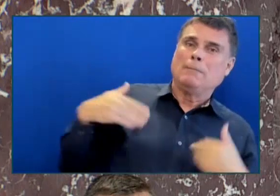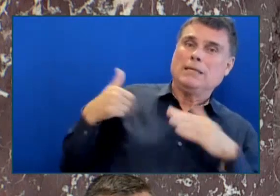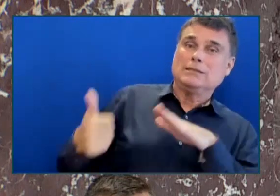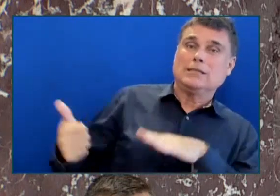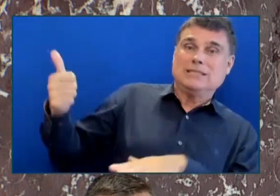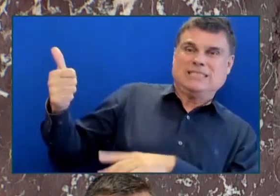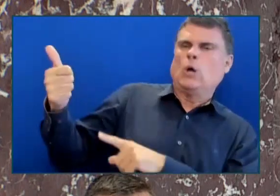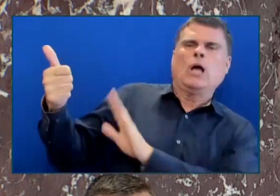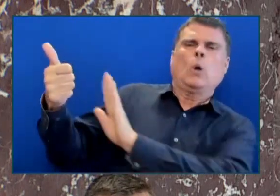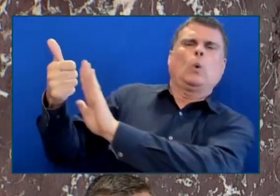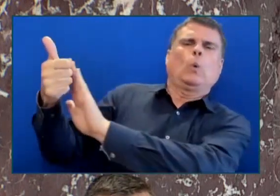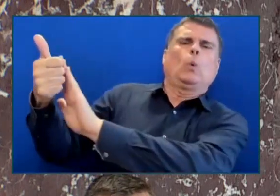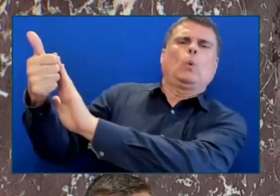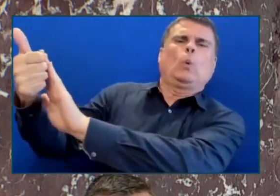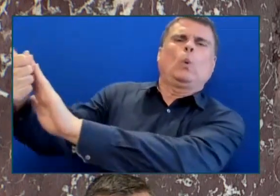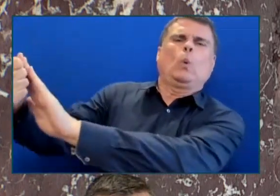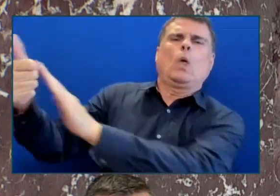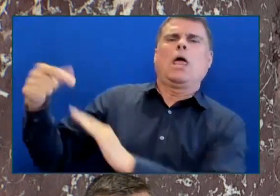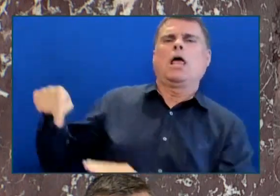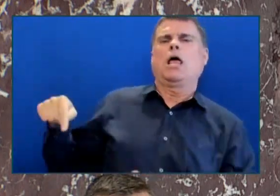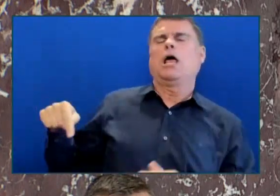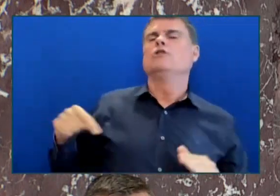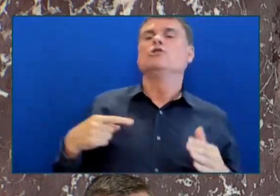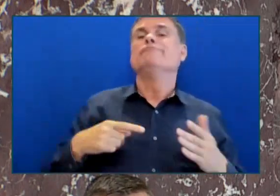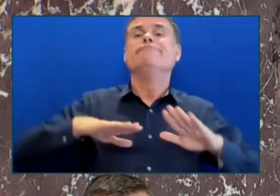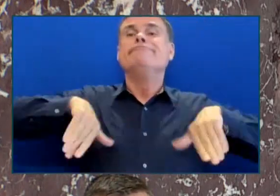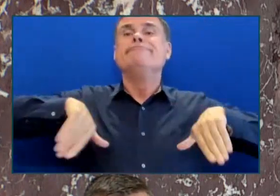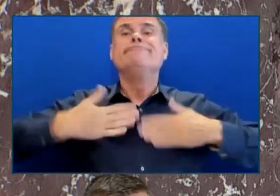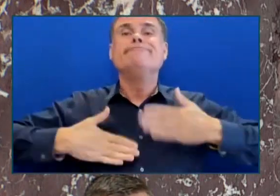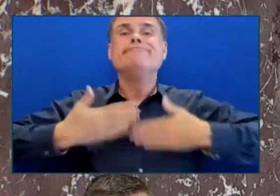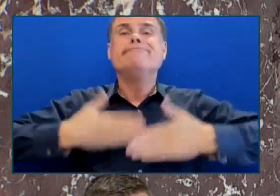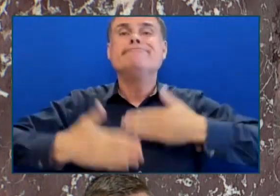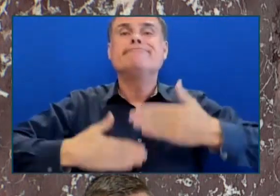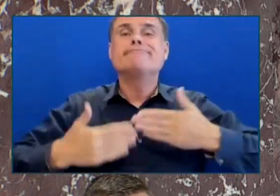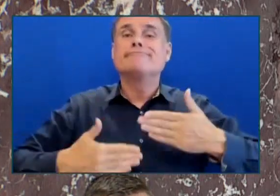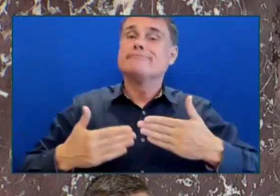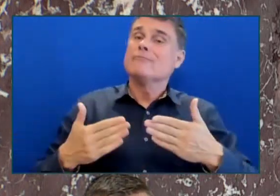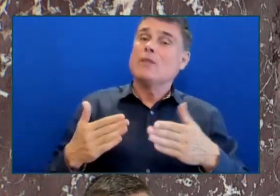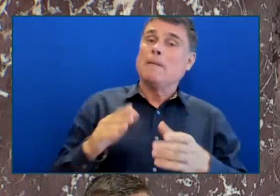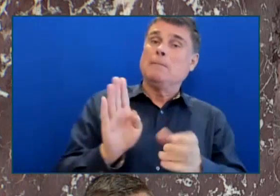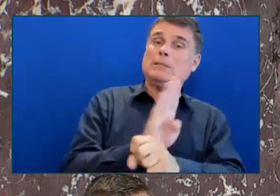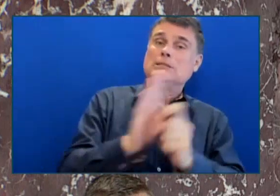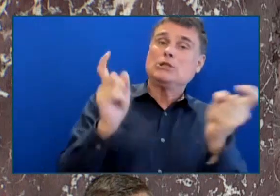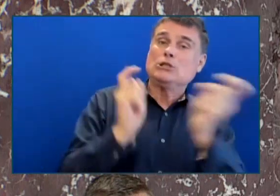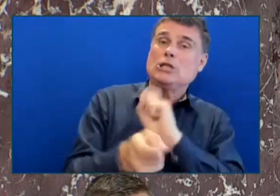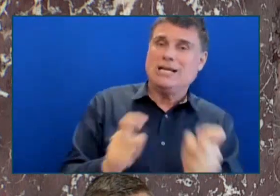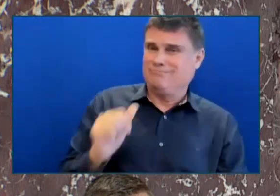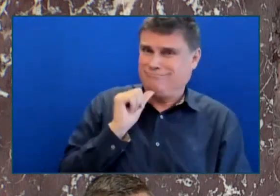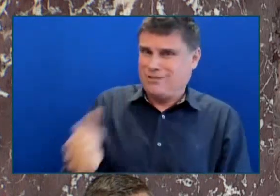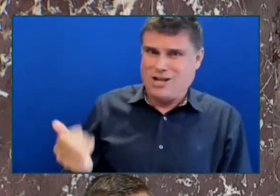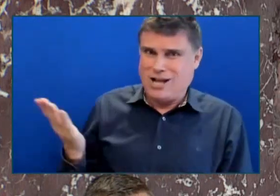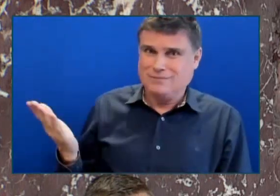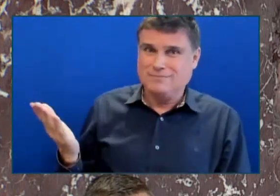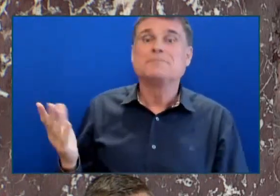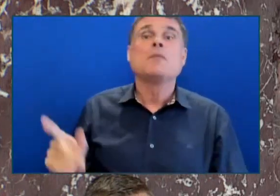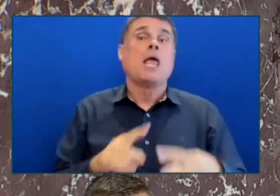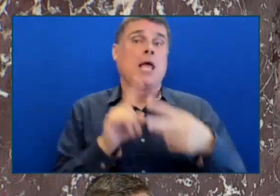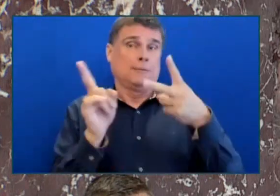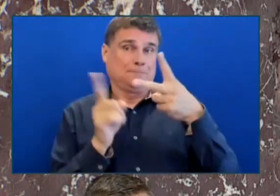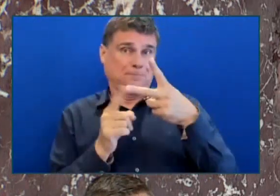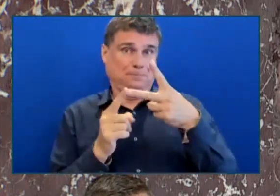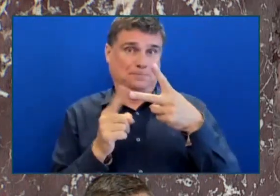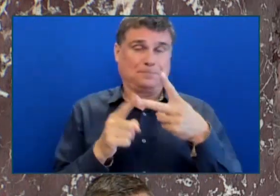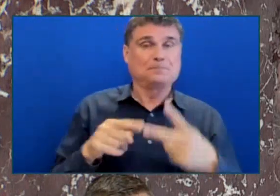apparently. And Mr. Speaker, I would also point out to the minister that it's this premier and this government that is actually